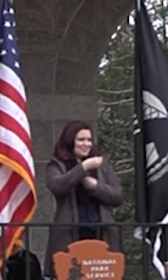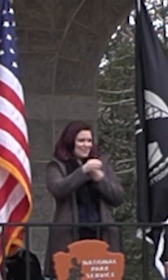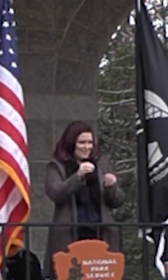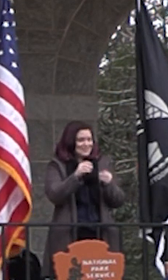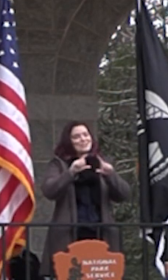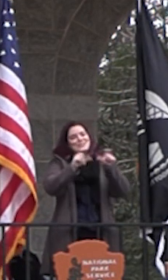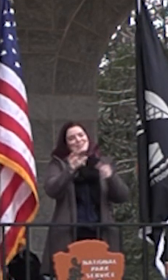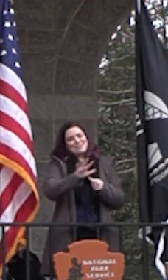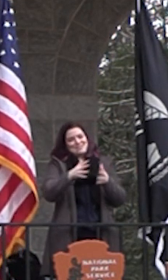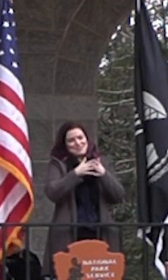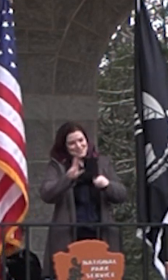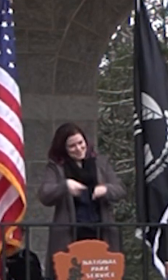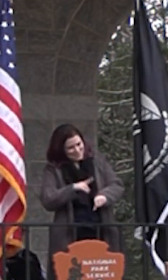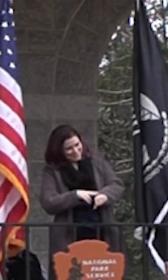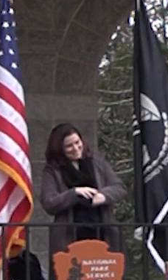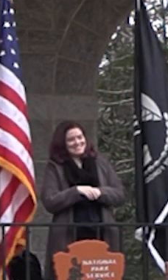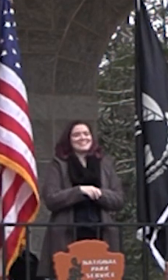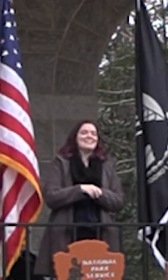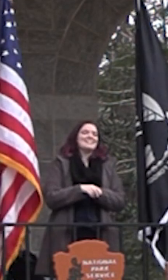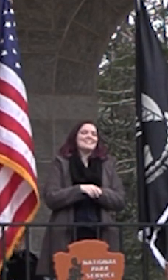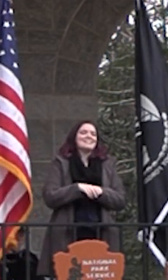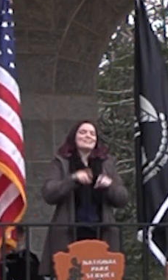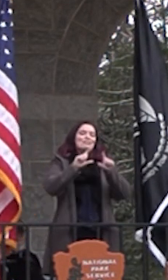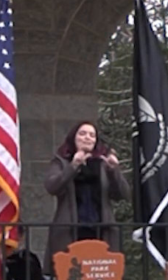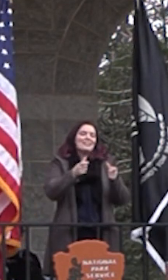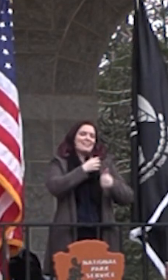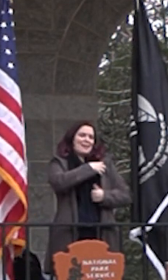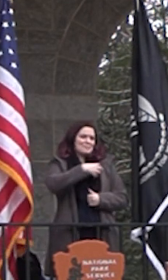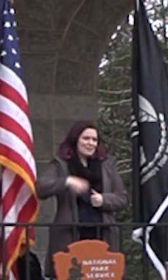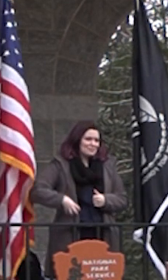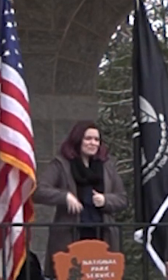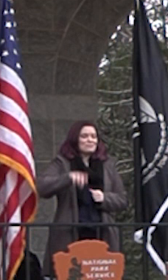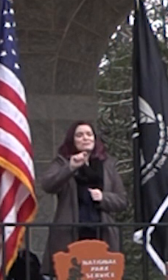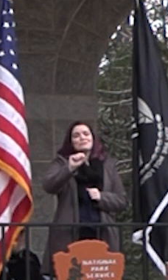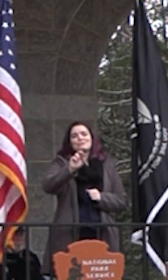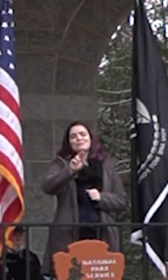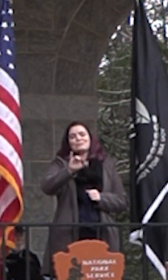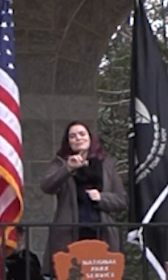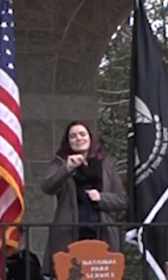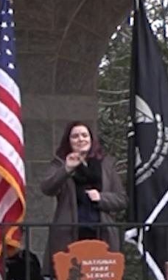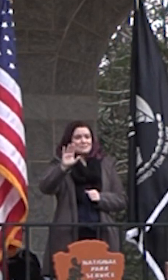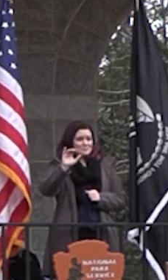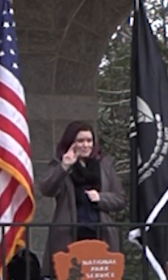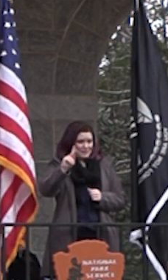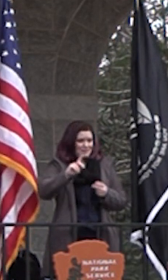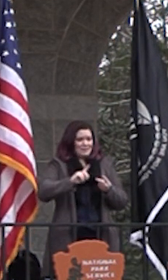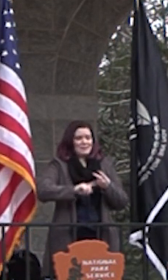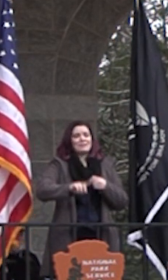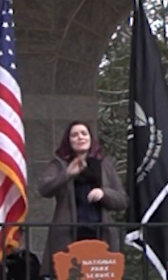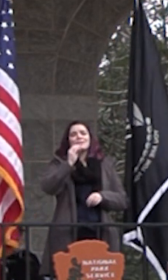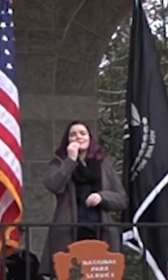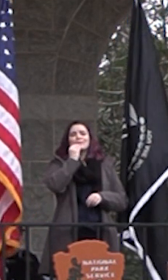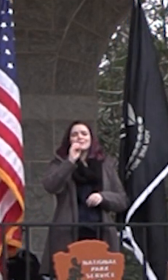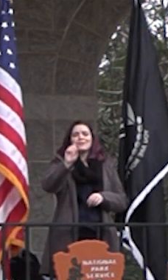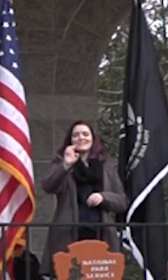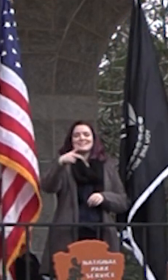course, our many wreath ambassadors, Truist Bank, Food Depot,